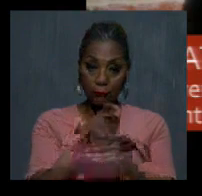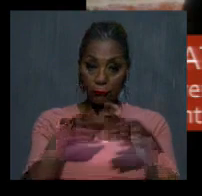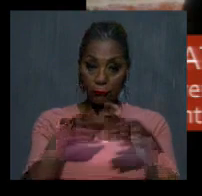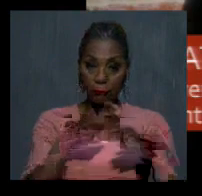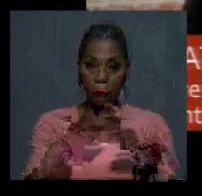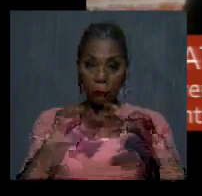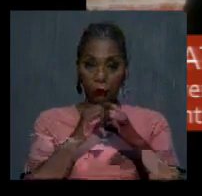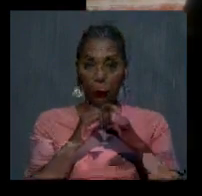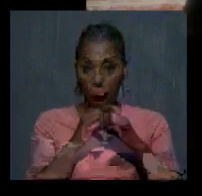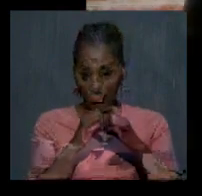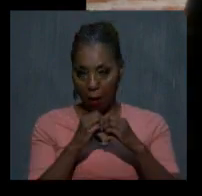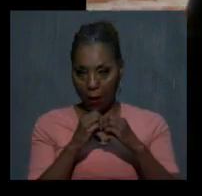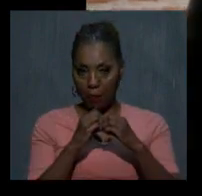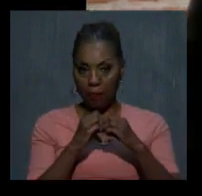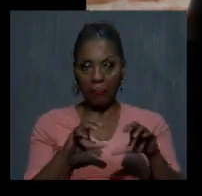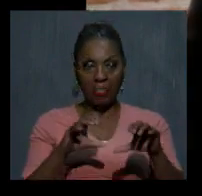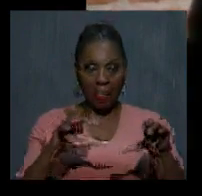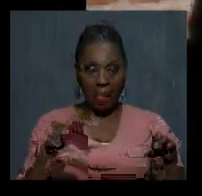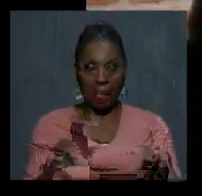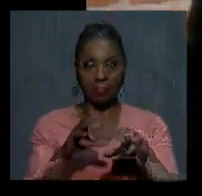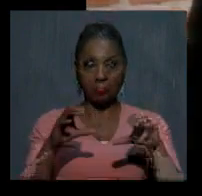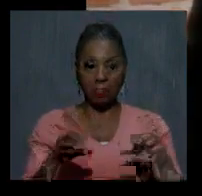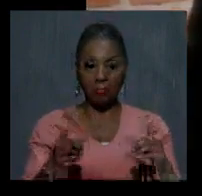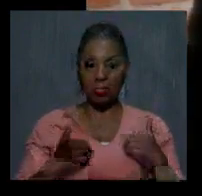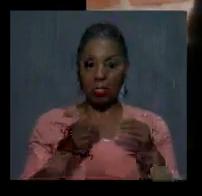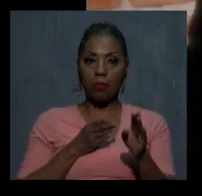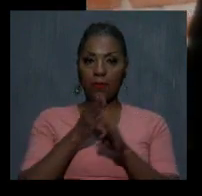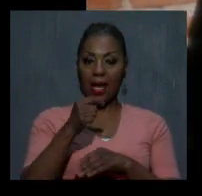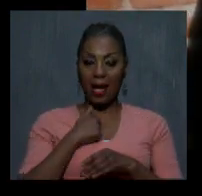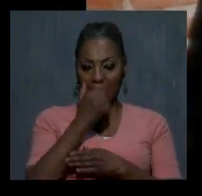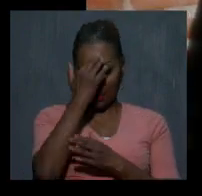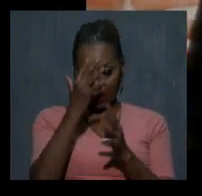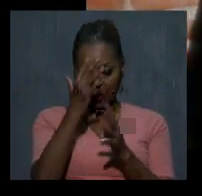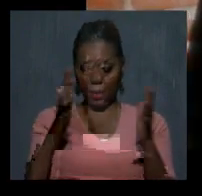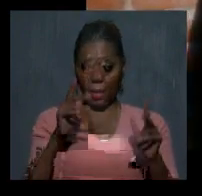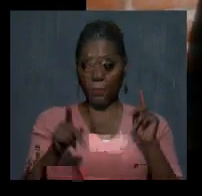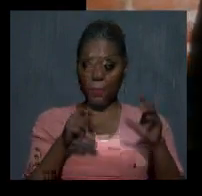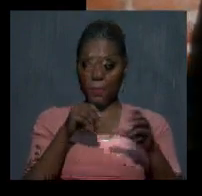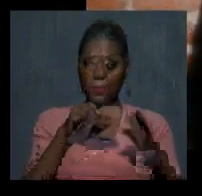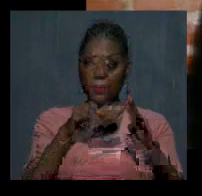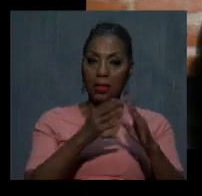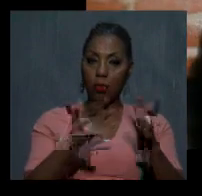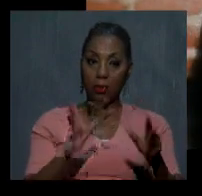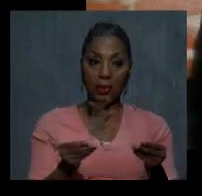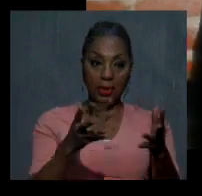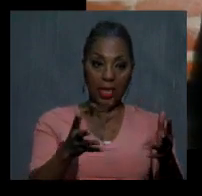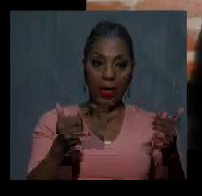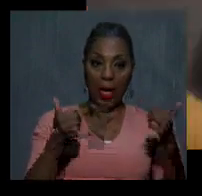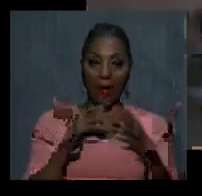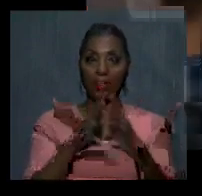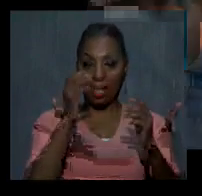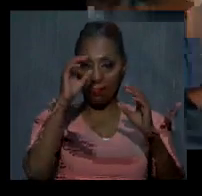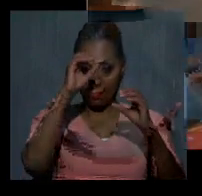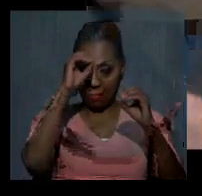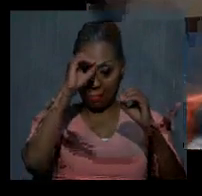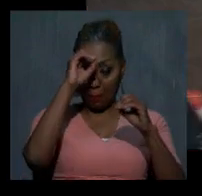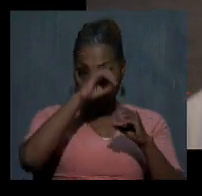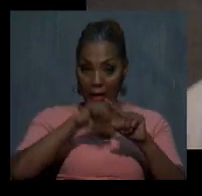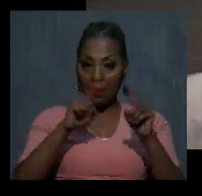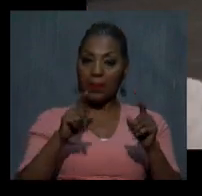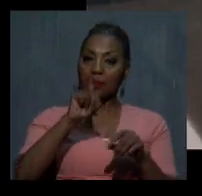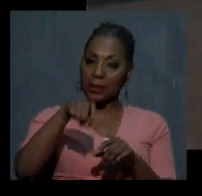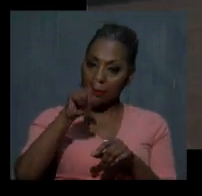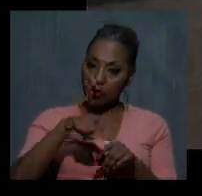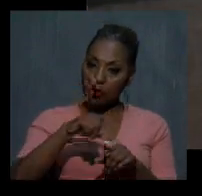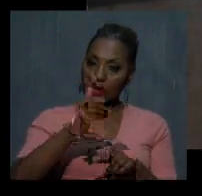More of young professionals, even down, want to give and have options, but need to go to